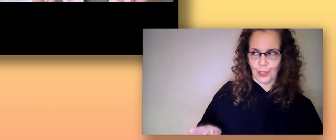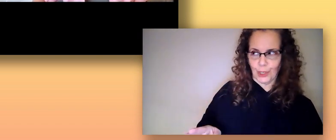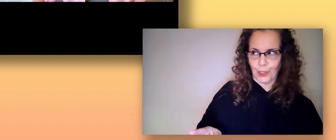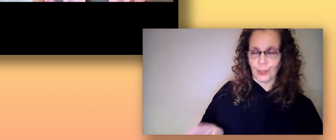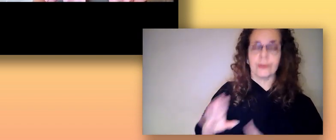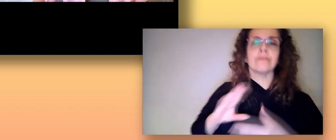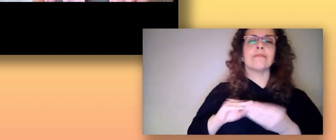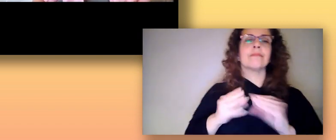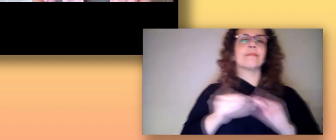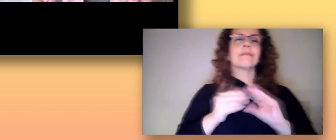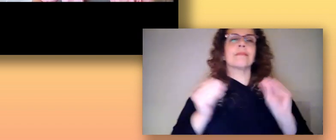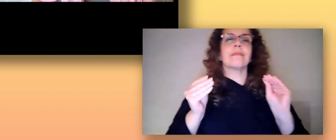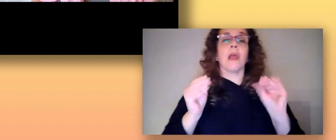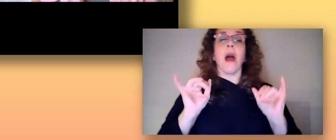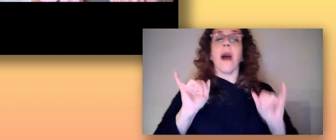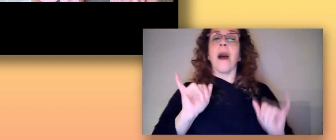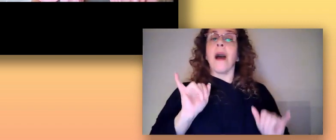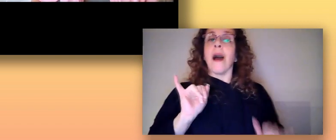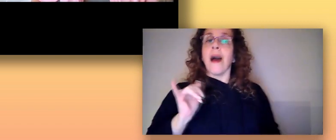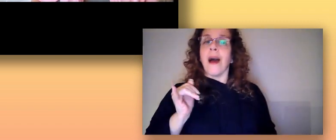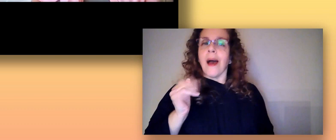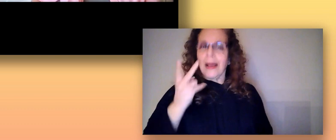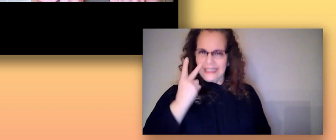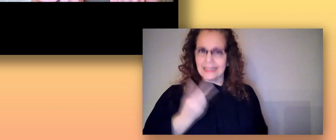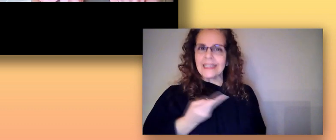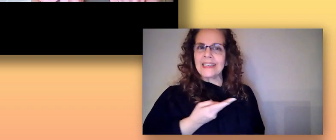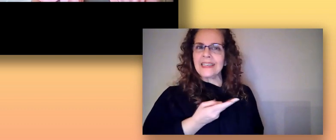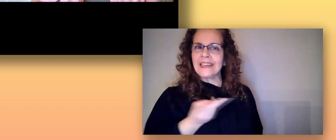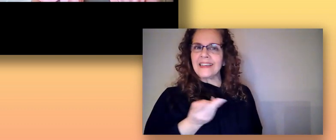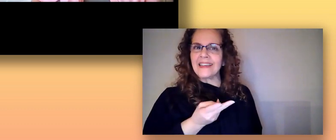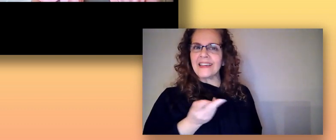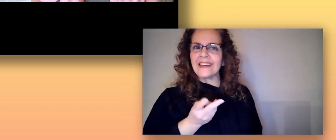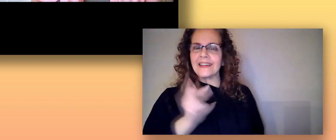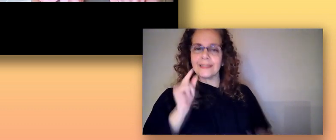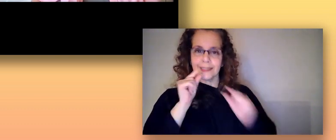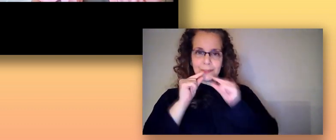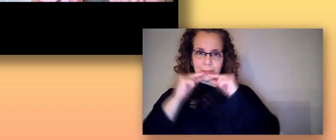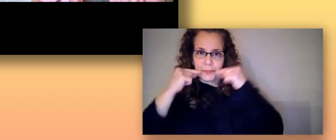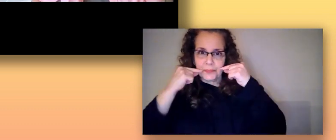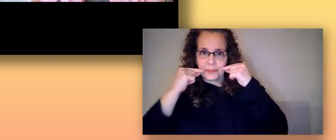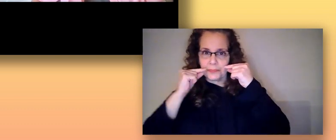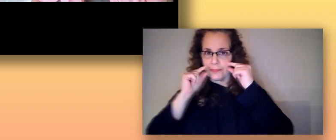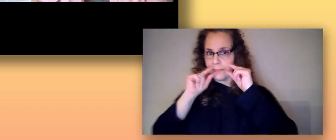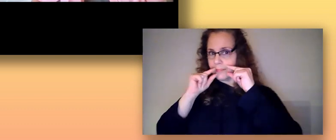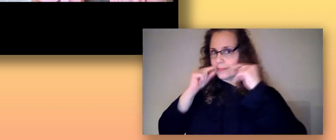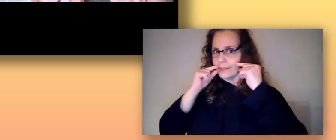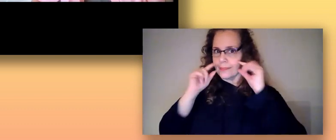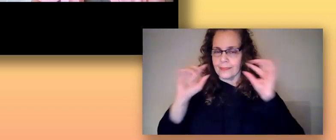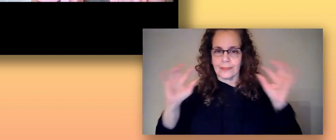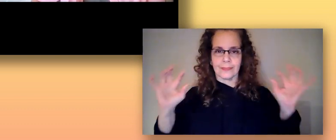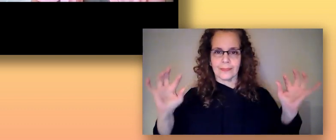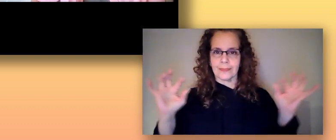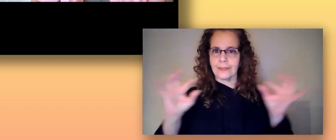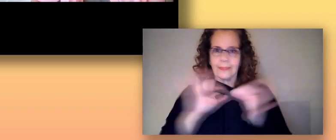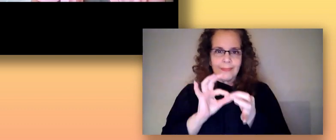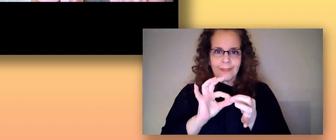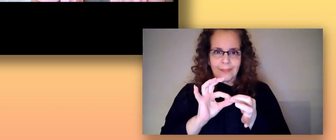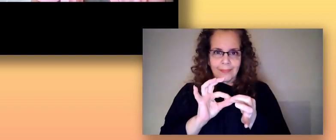Ah, there it is. From one flirtatious smile to another, the connection is